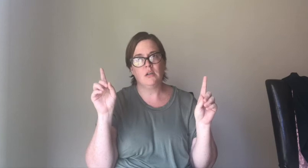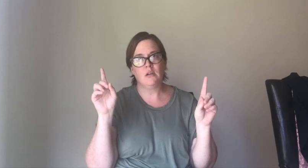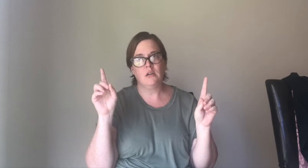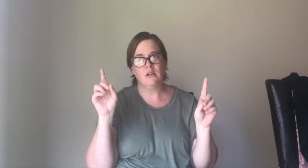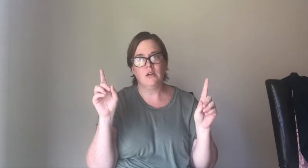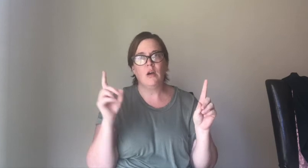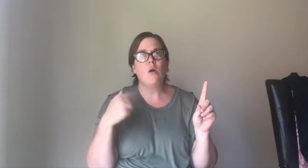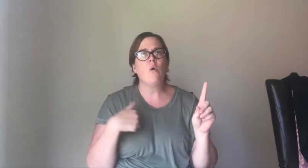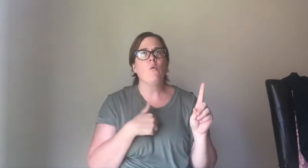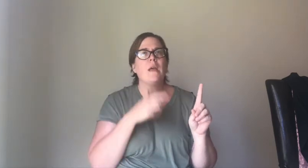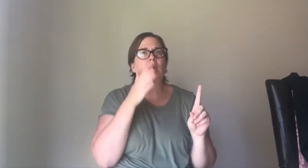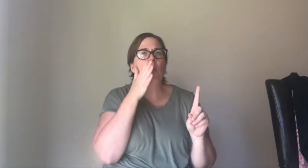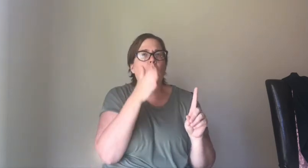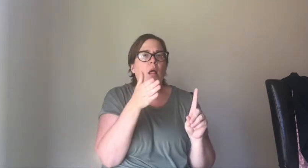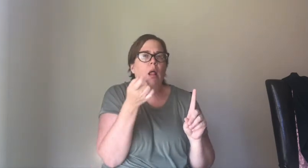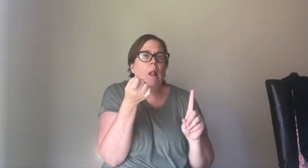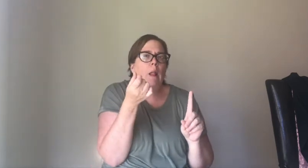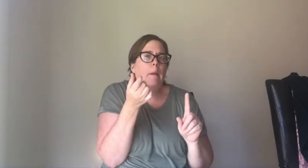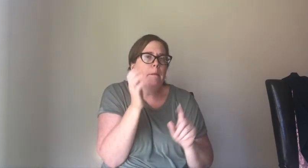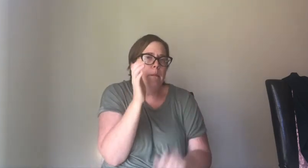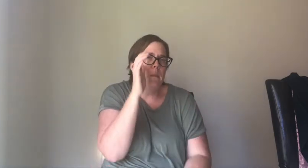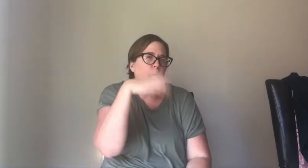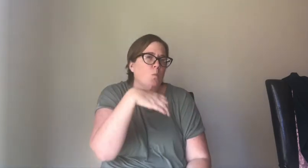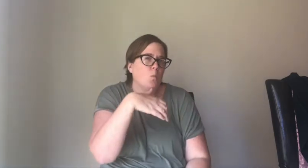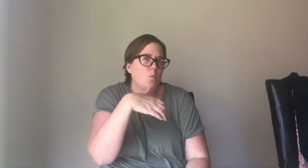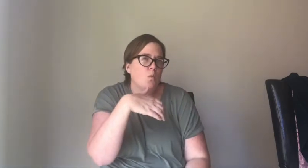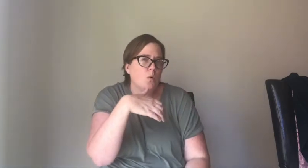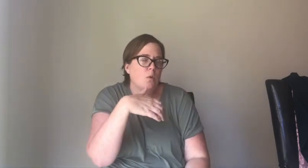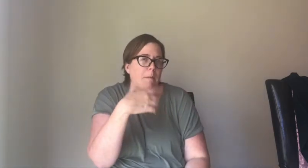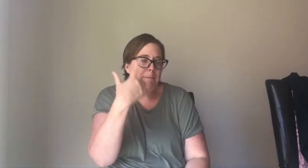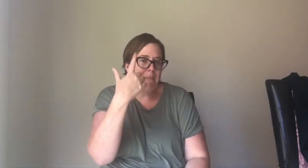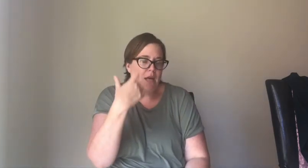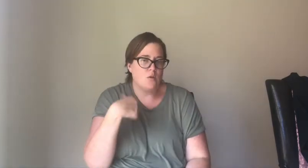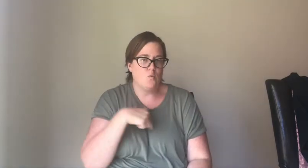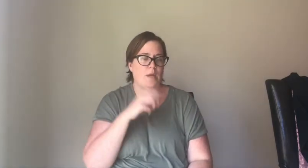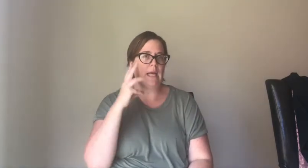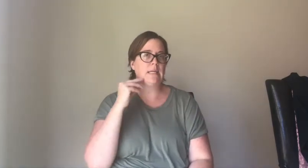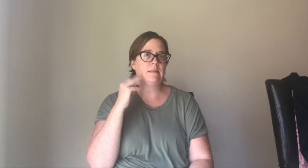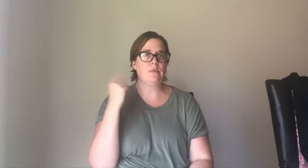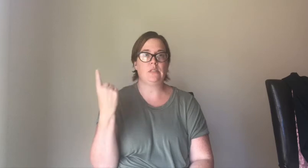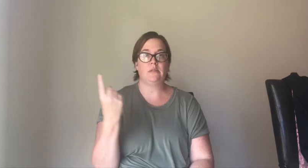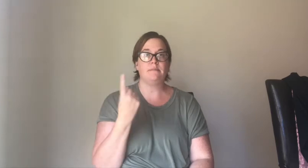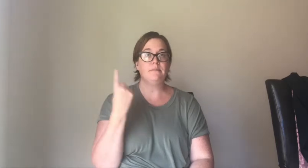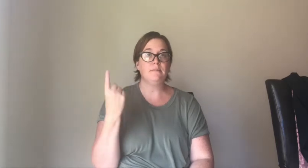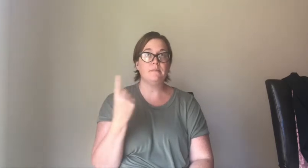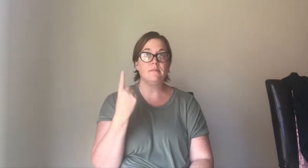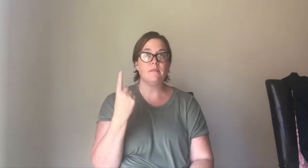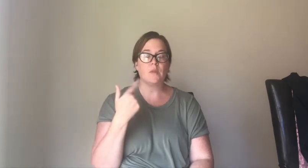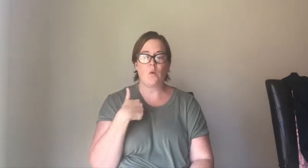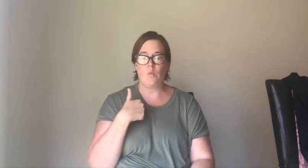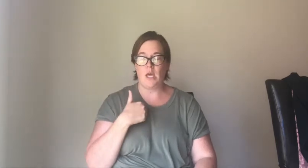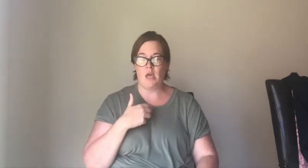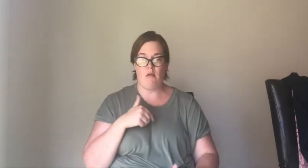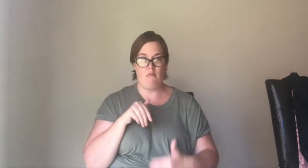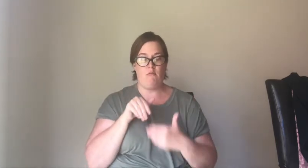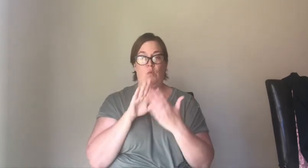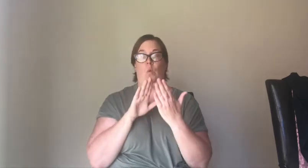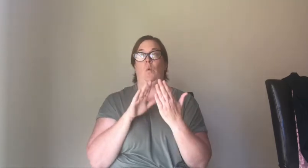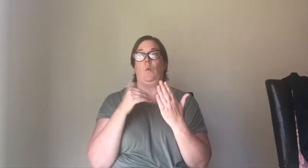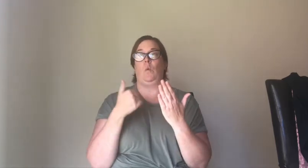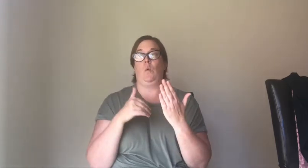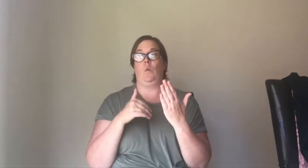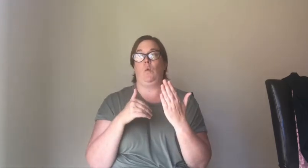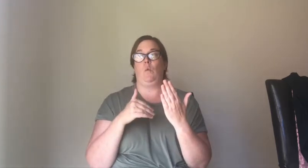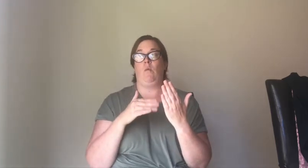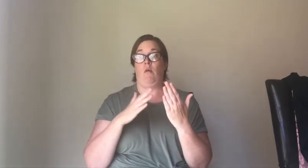effort for us. We couldn't rescue ourselves. We were in a situation we'd gotten ourselves into. We couldn't save ourselves. And Jesus gave his life and